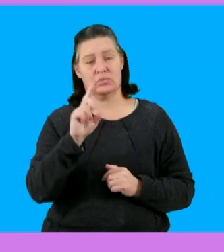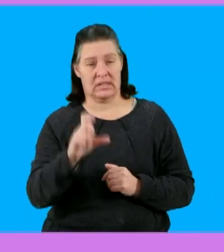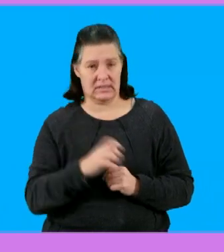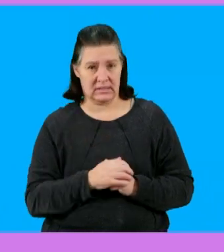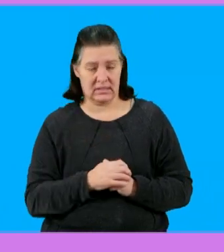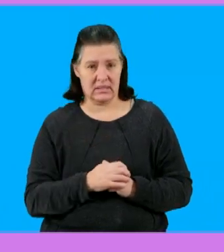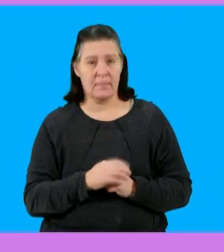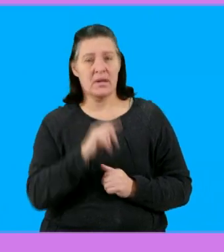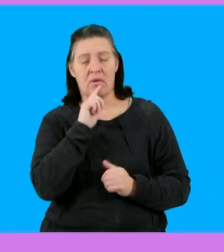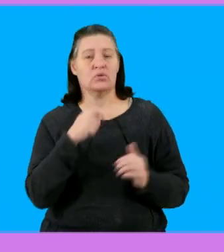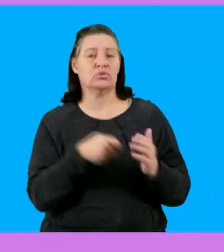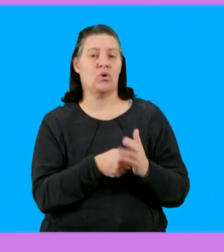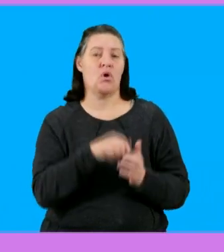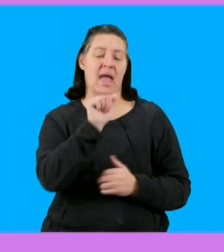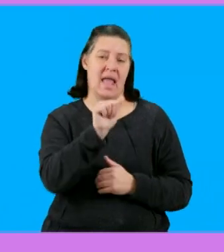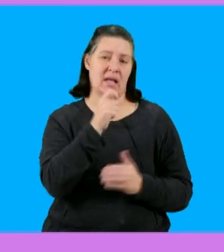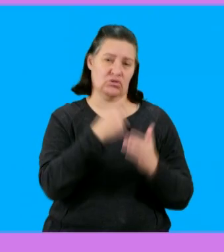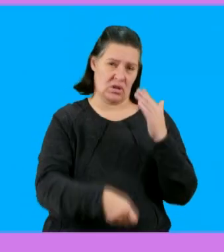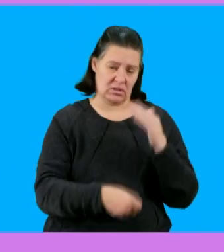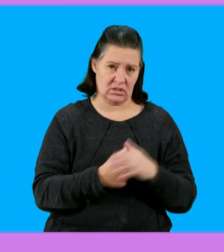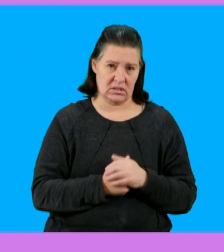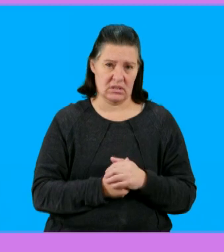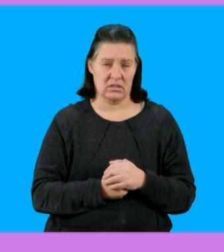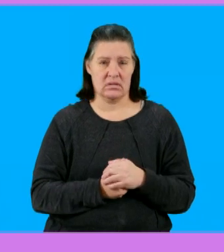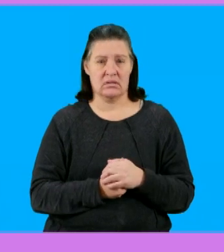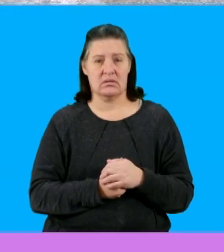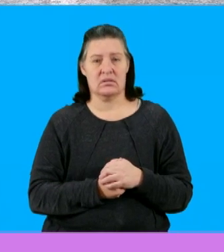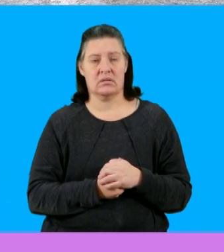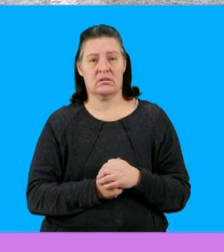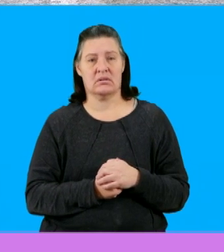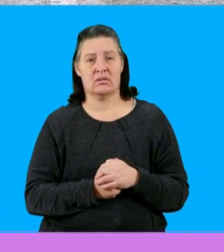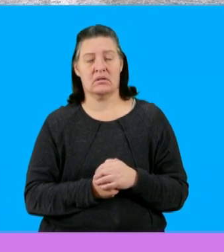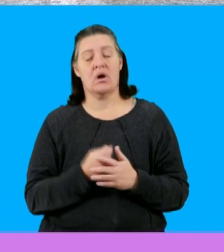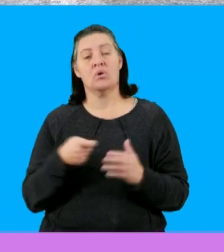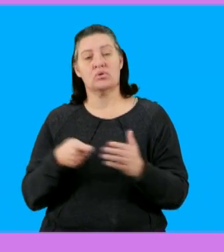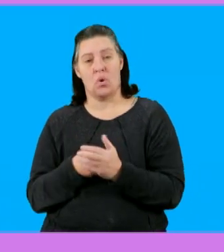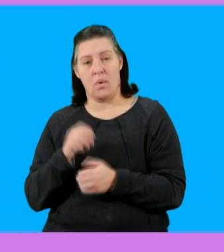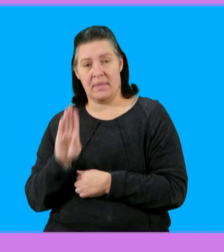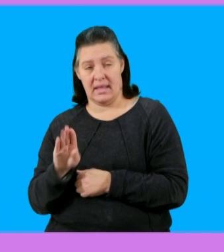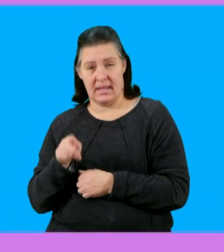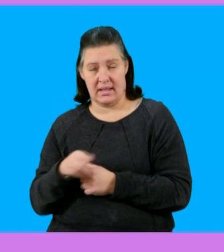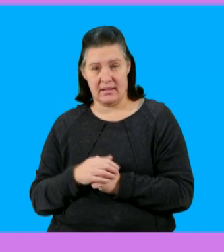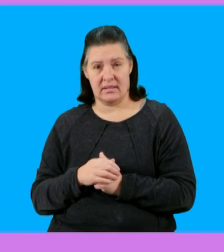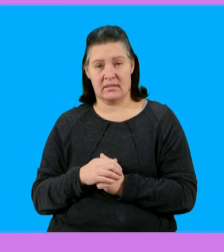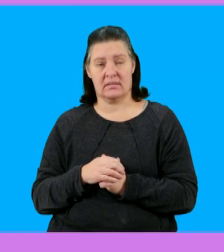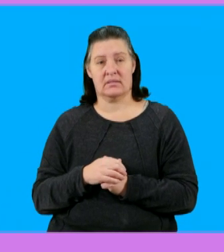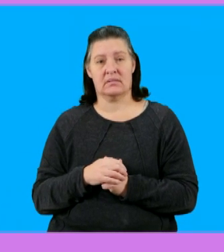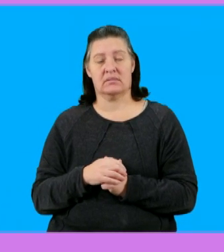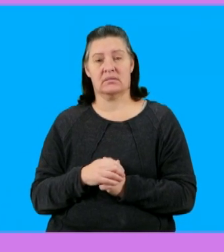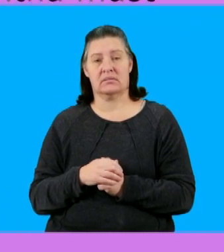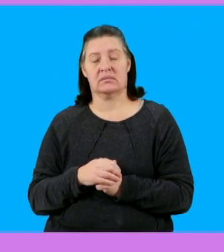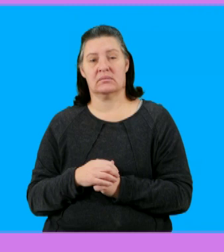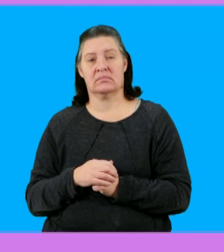92 cents. That is what store A will charge, right? Now we look at store B.